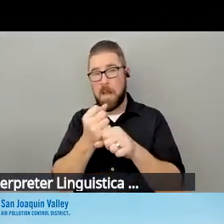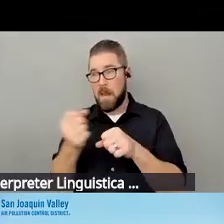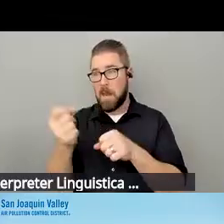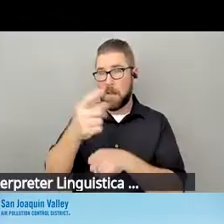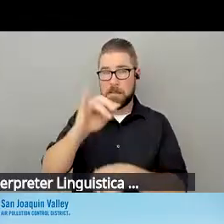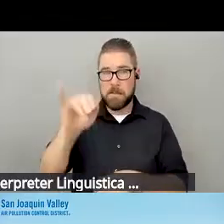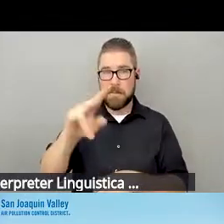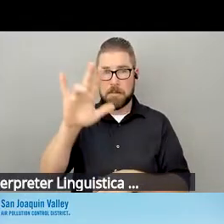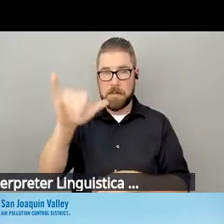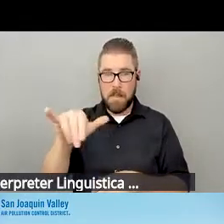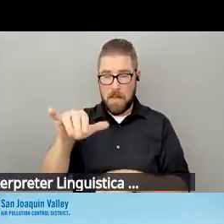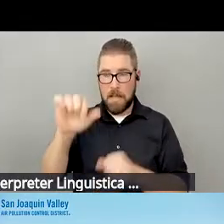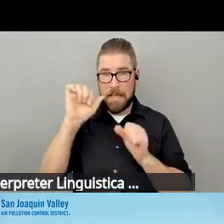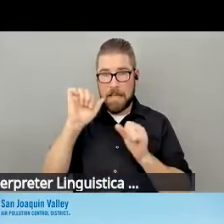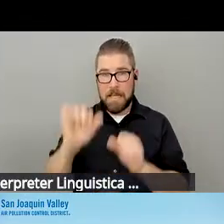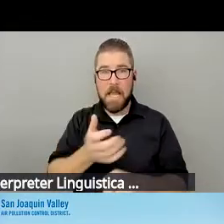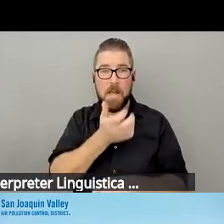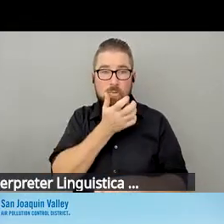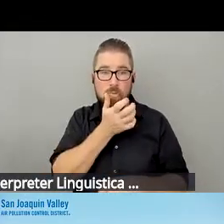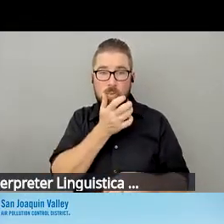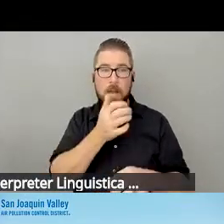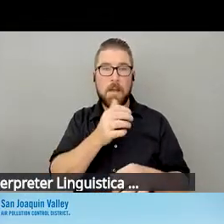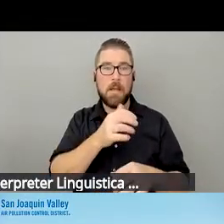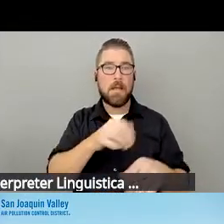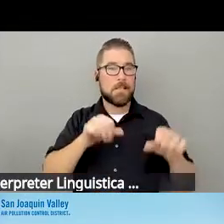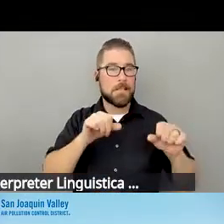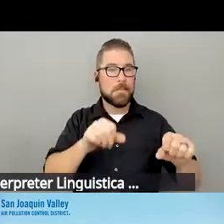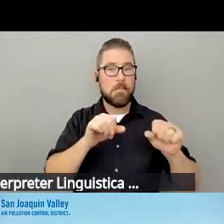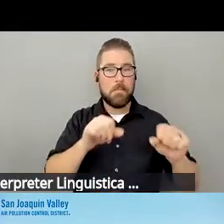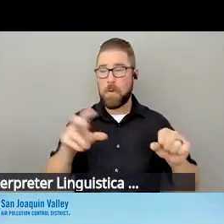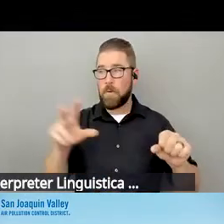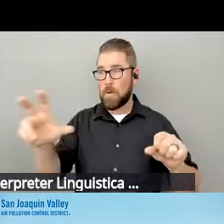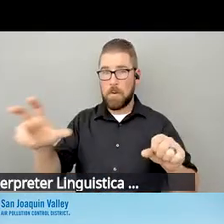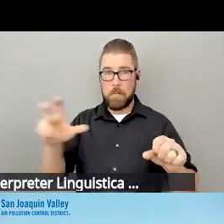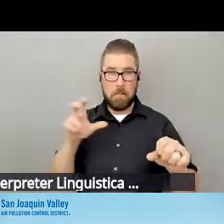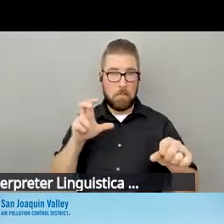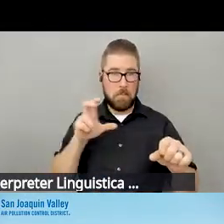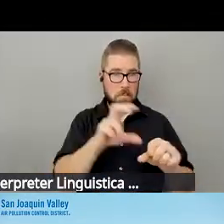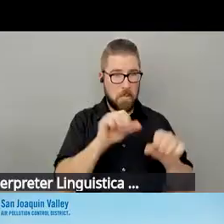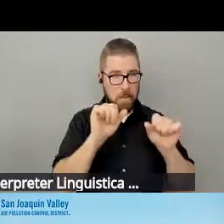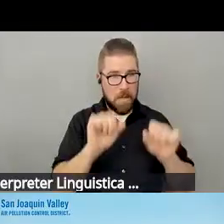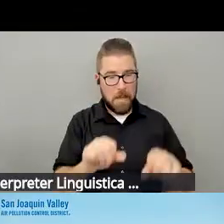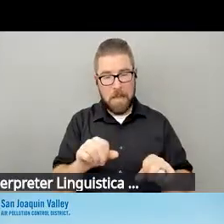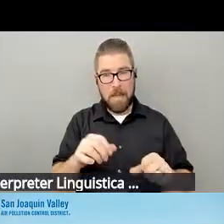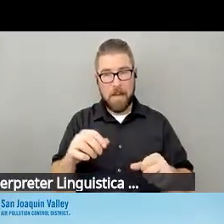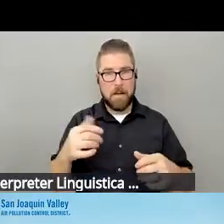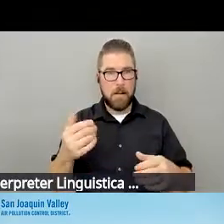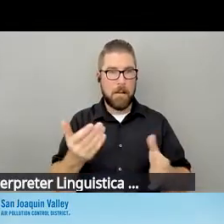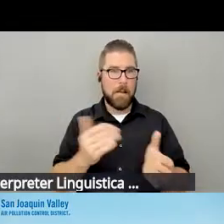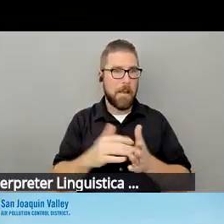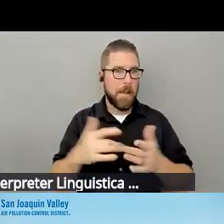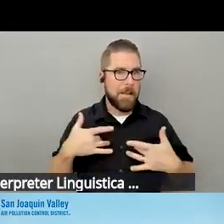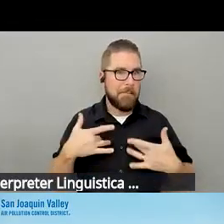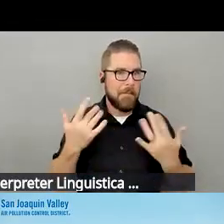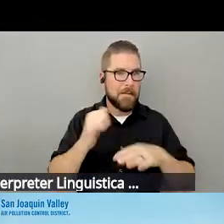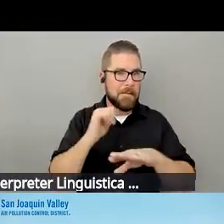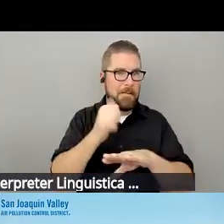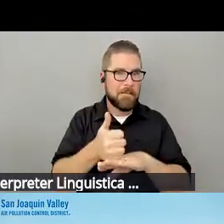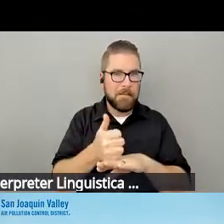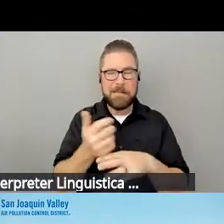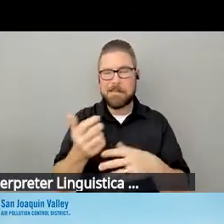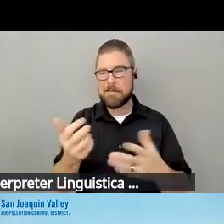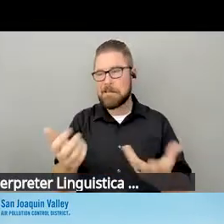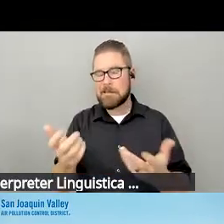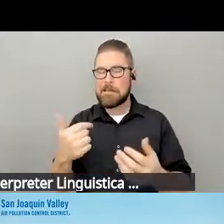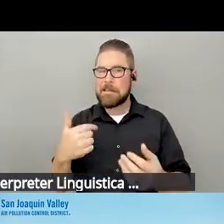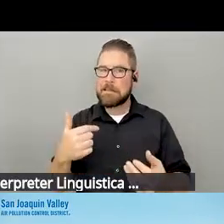think this is right now. I would not encourage the CSC to wait on these types of things, because I think, like I had mentioned, I think a lot of